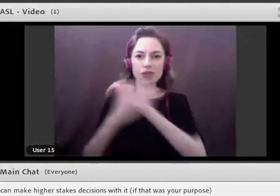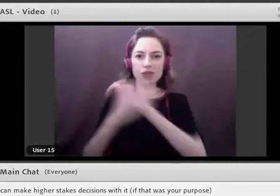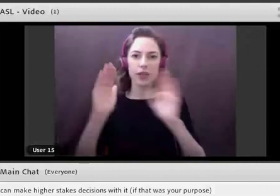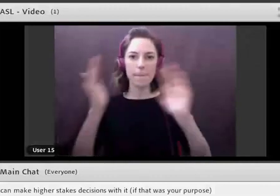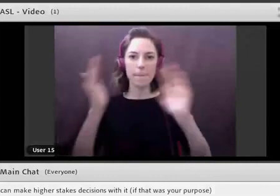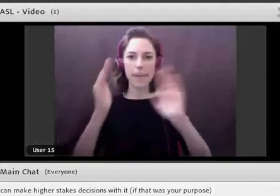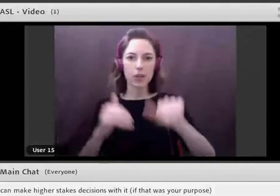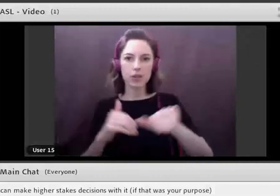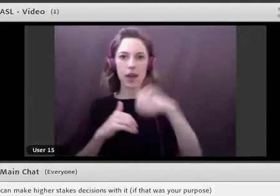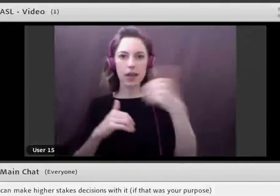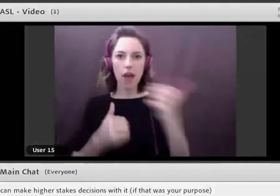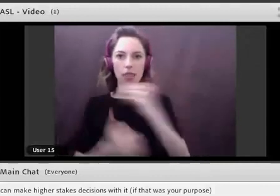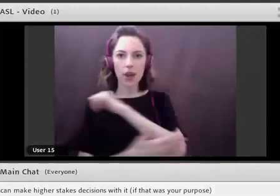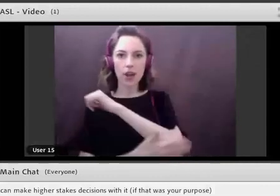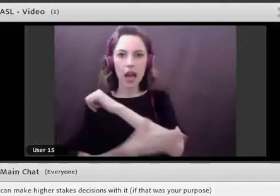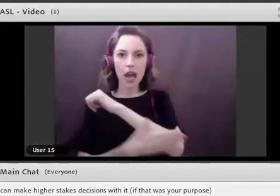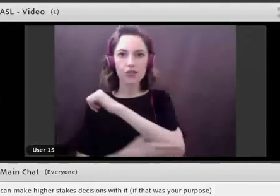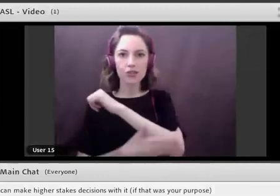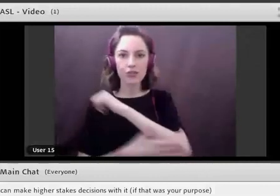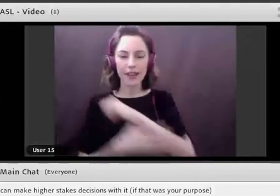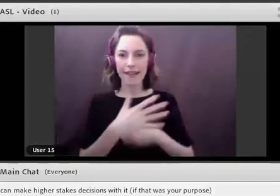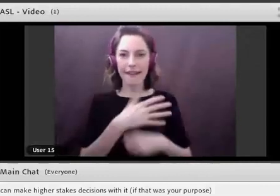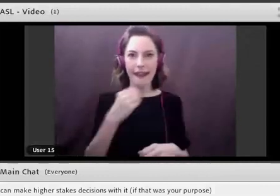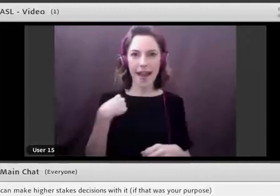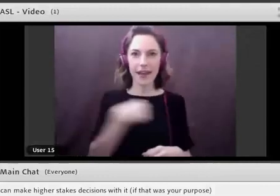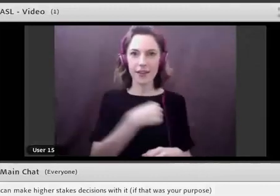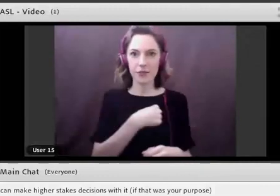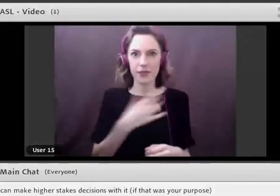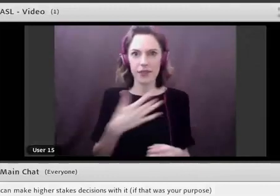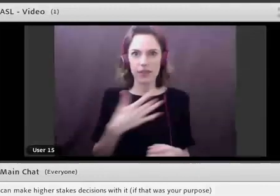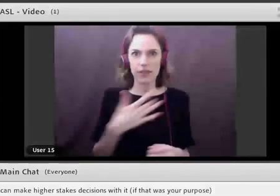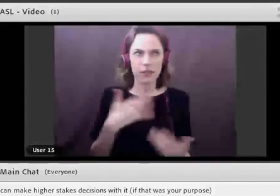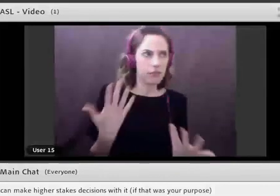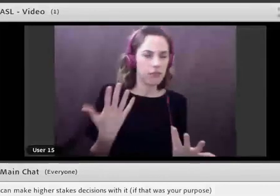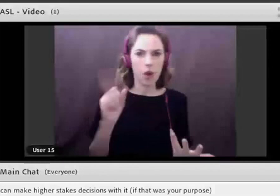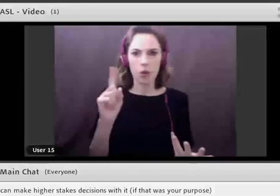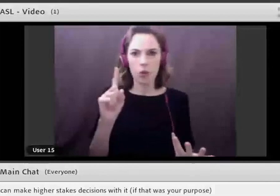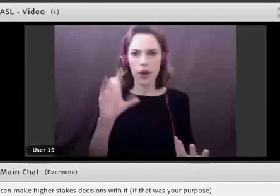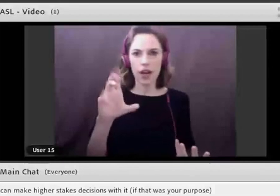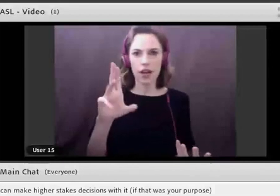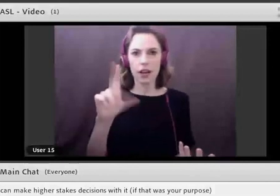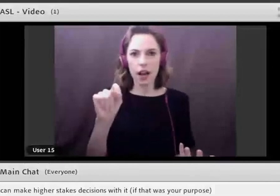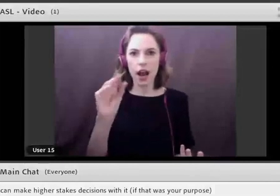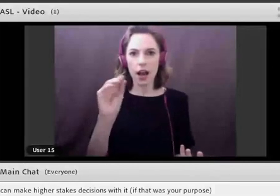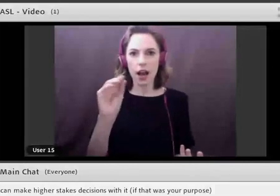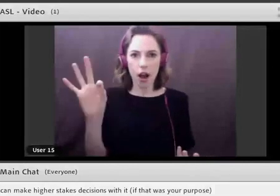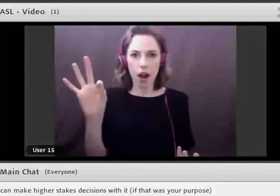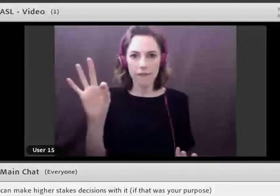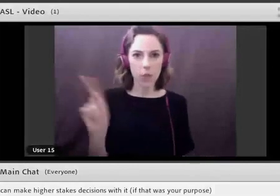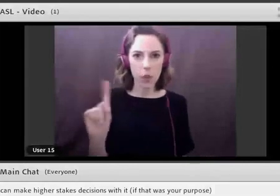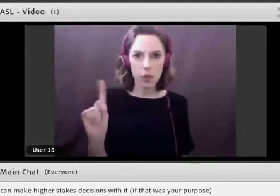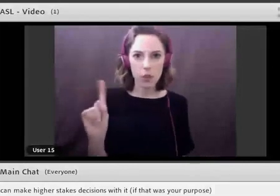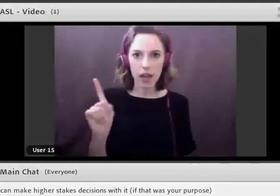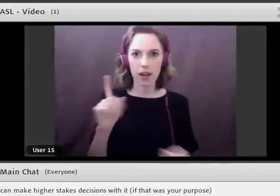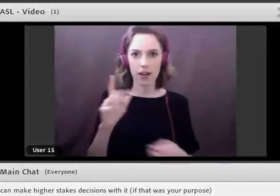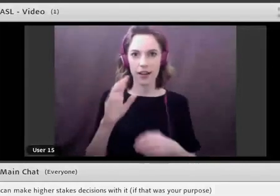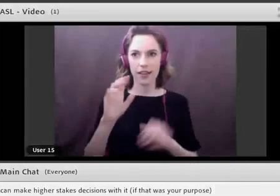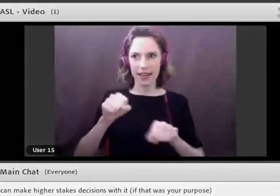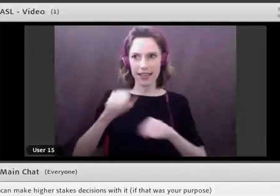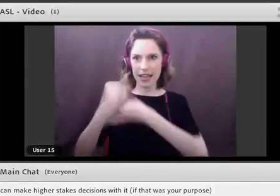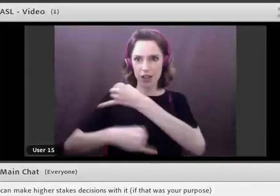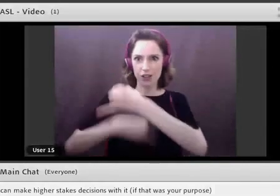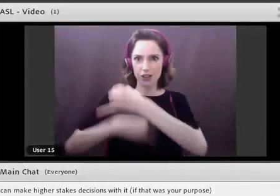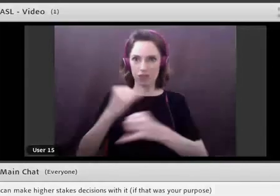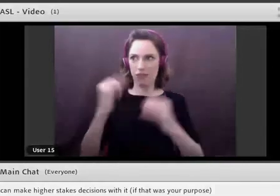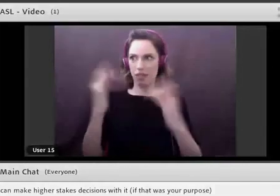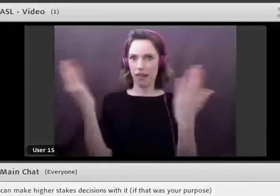difficulty cannot do cutoff is the one that's internationally comparable. However, if I'm working within a single school